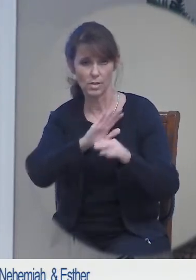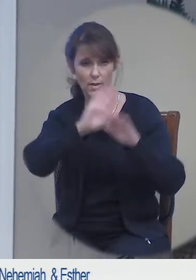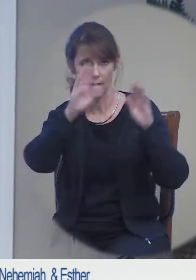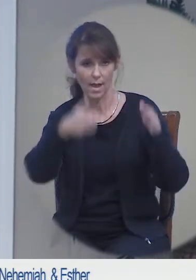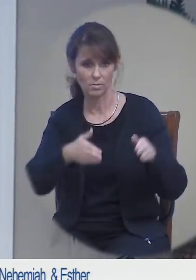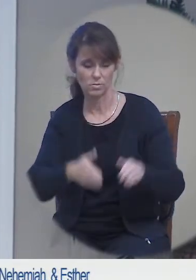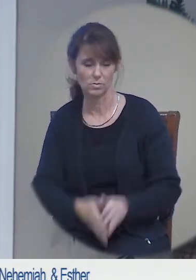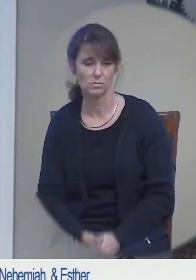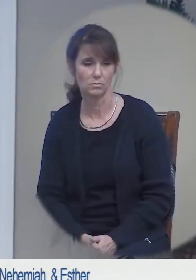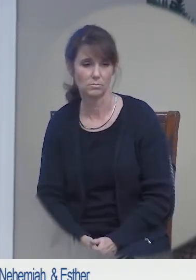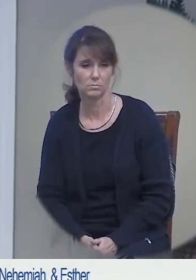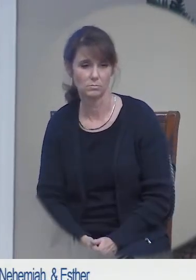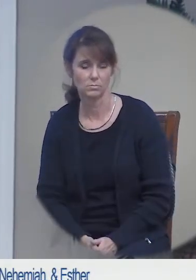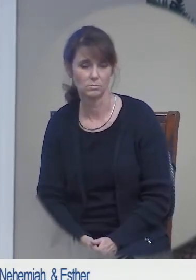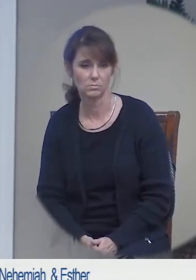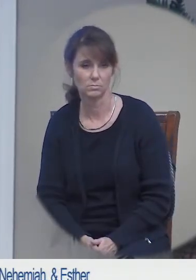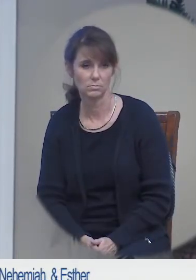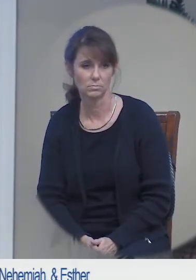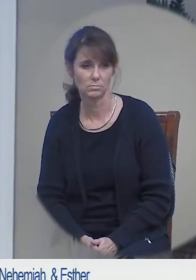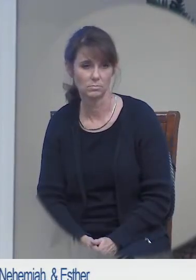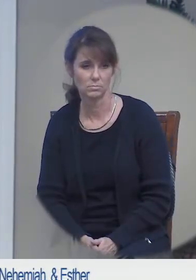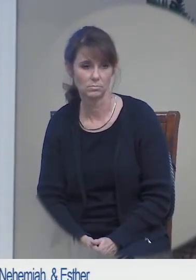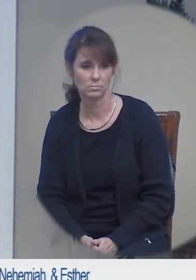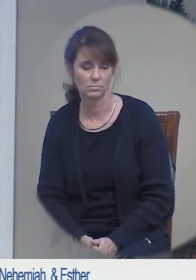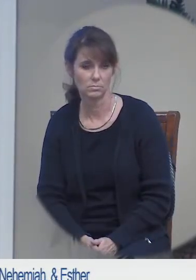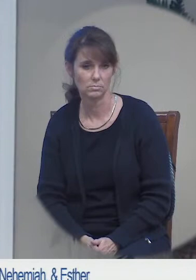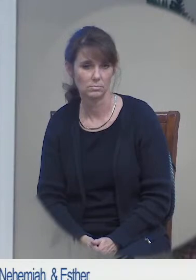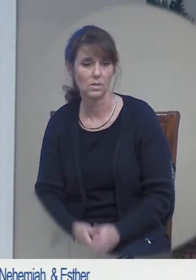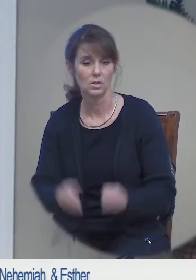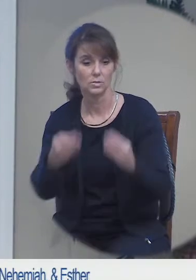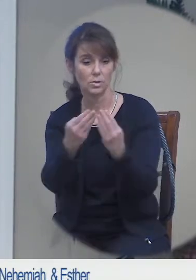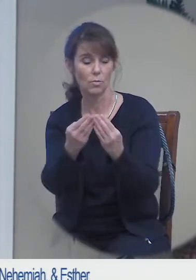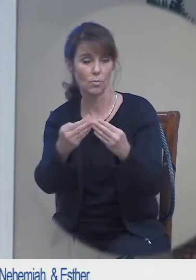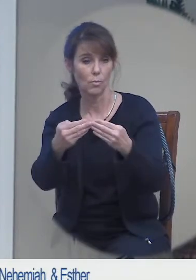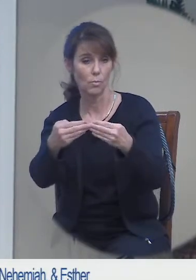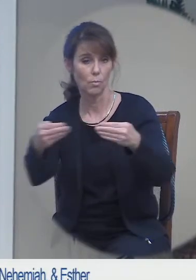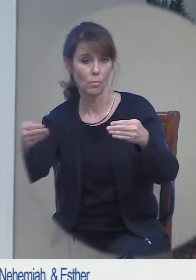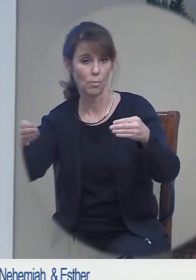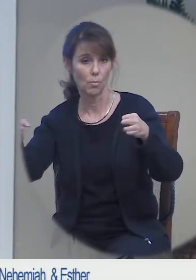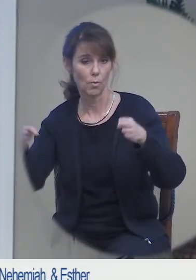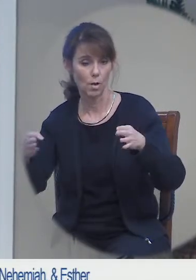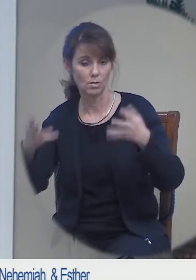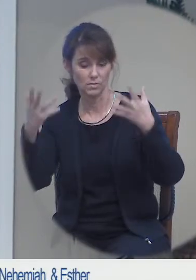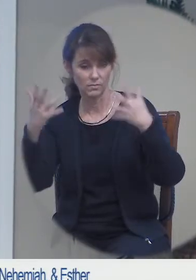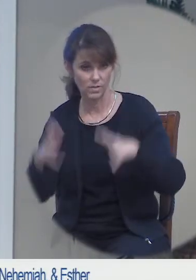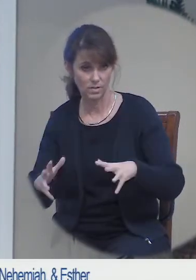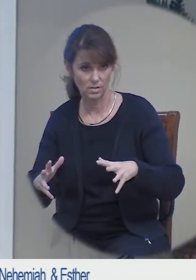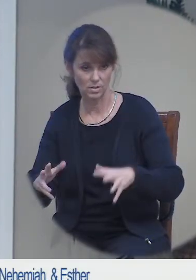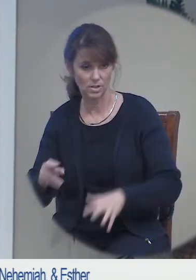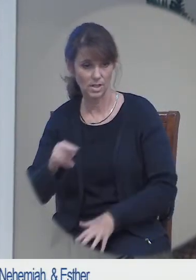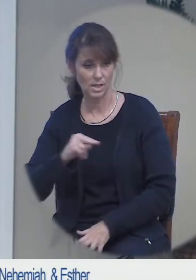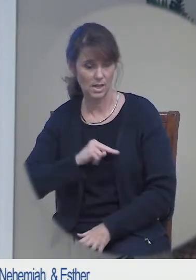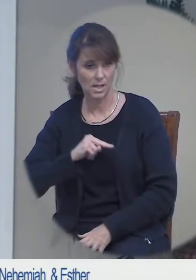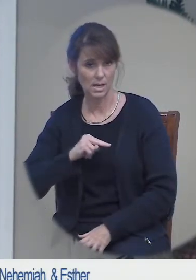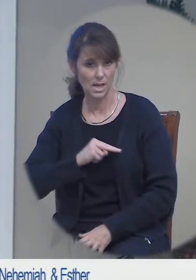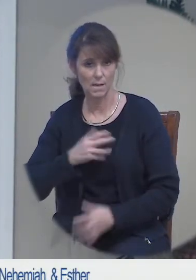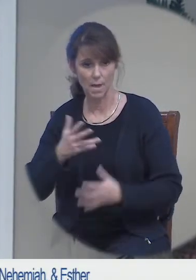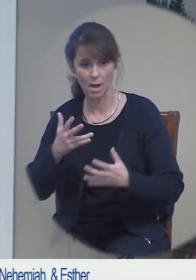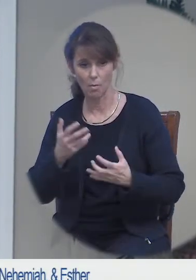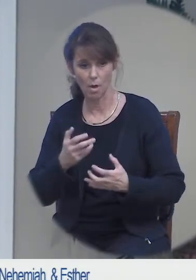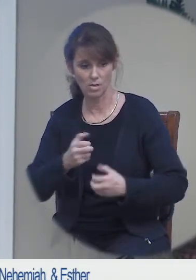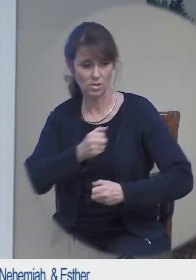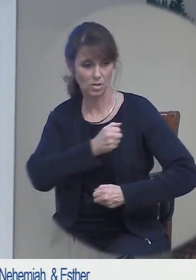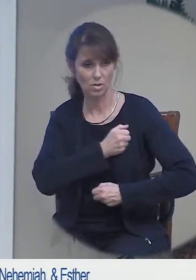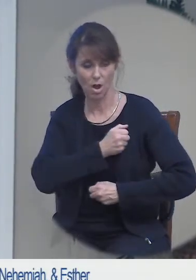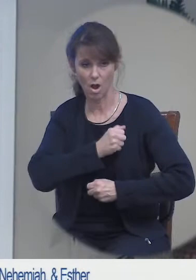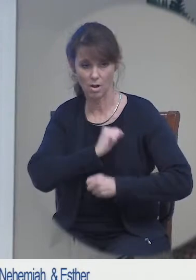see here in these first 3 verses is after the walls are completed, Nehemiah wants to secure the city, right? And he goes about doing that